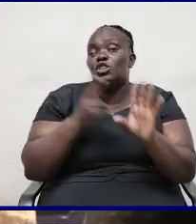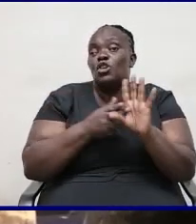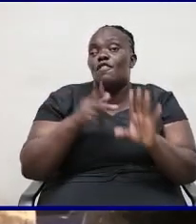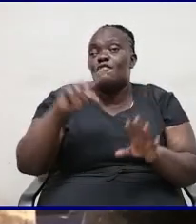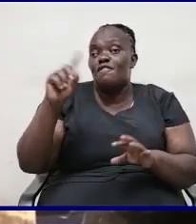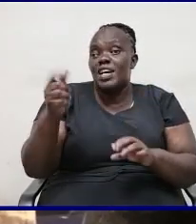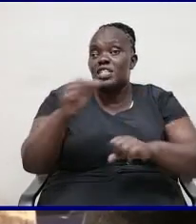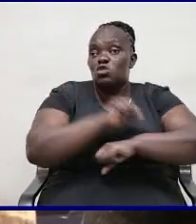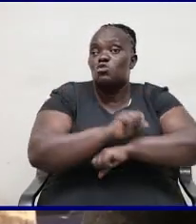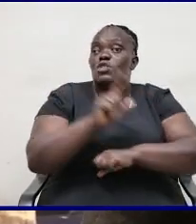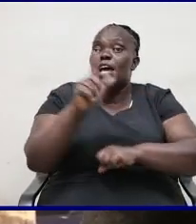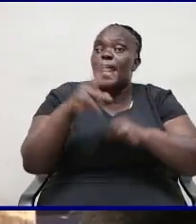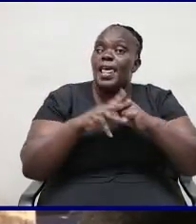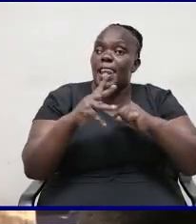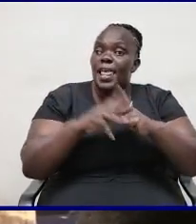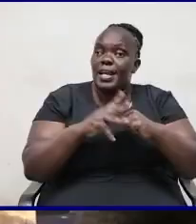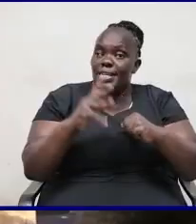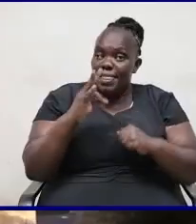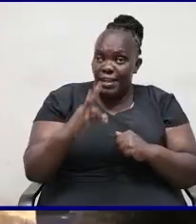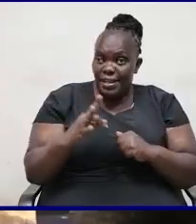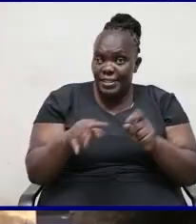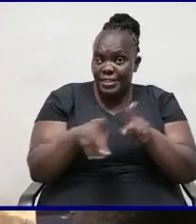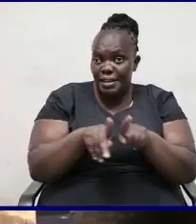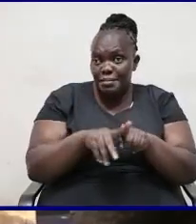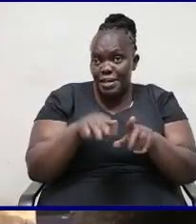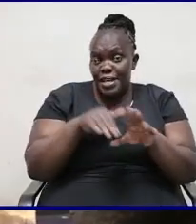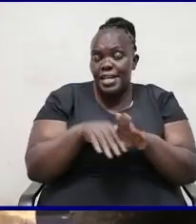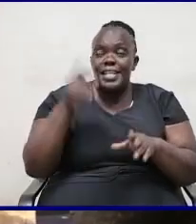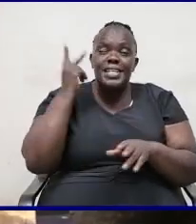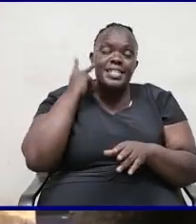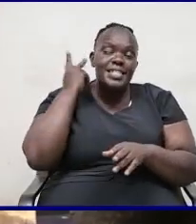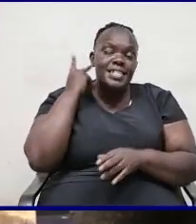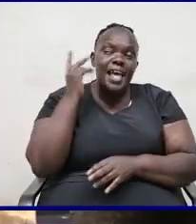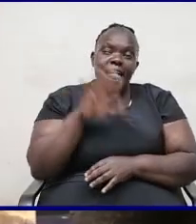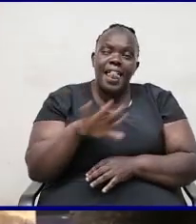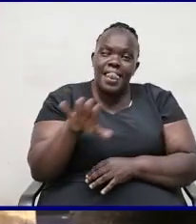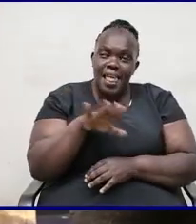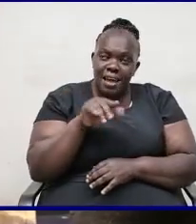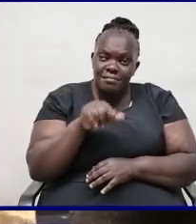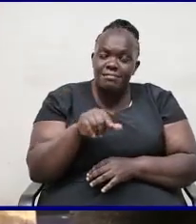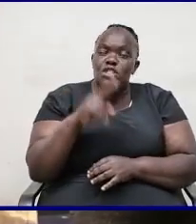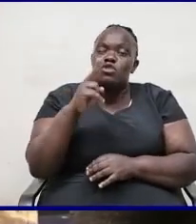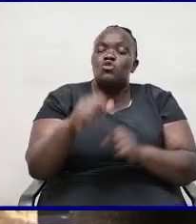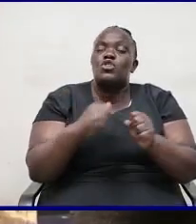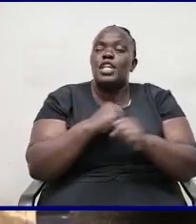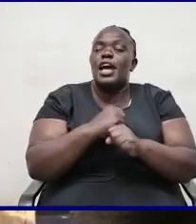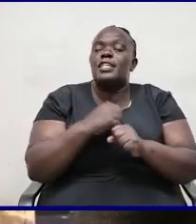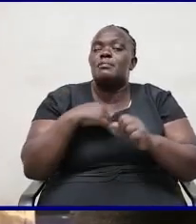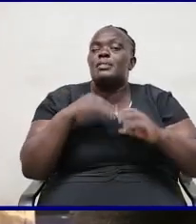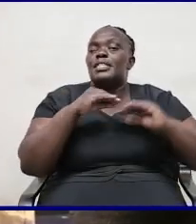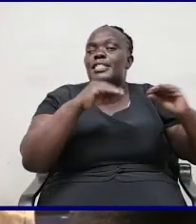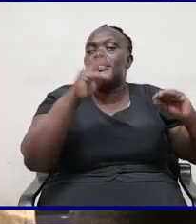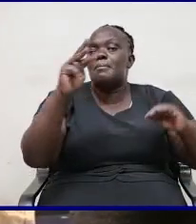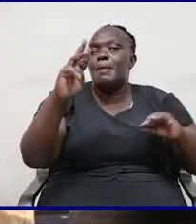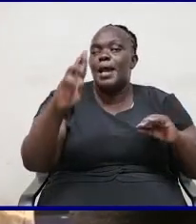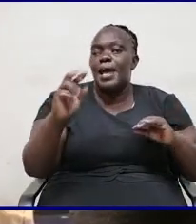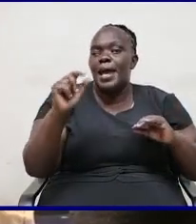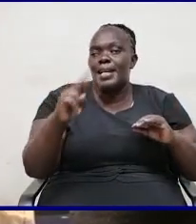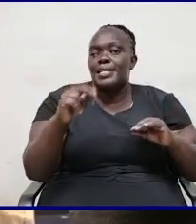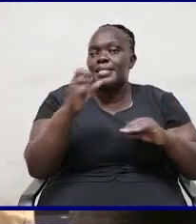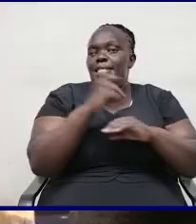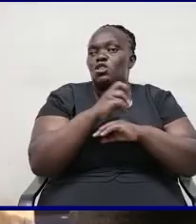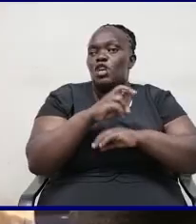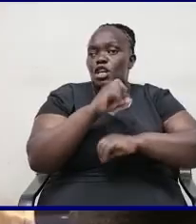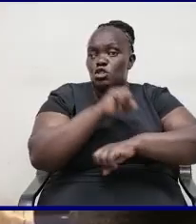my first school in 1993, of course in Kisii, and I taught for 2 years Marani Secondary School,